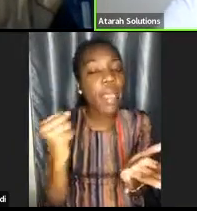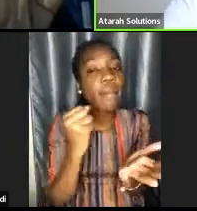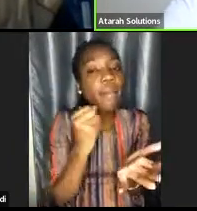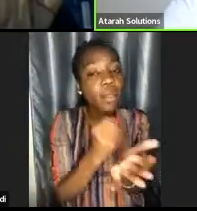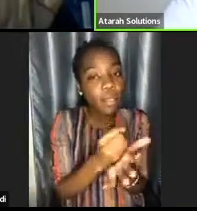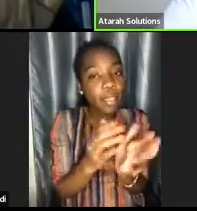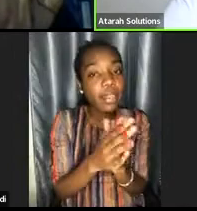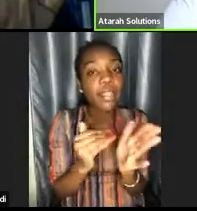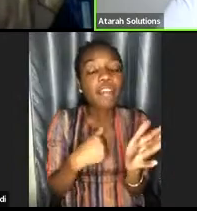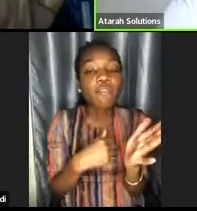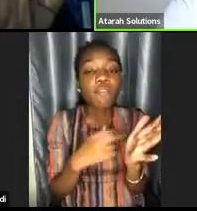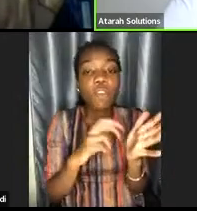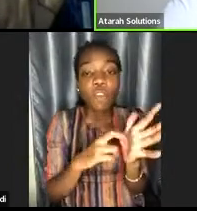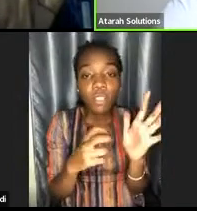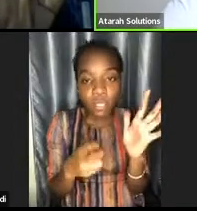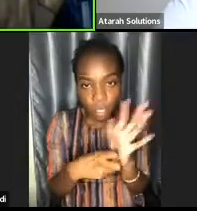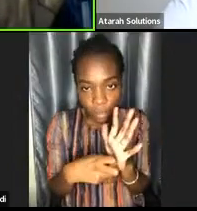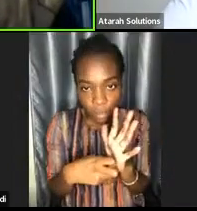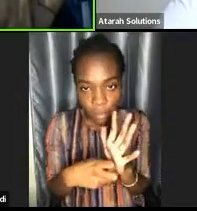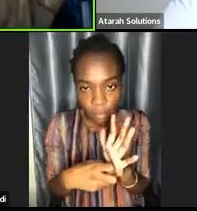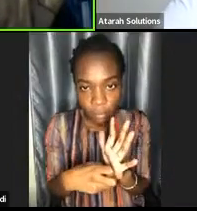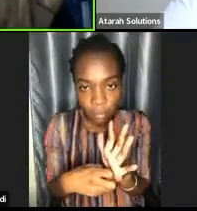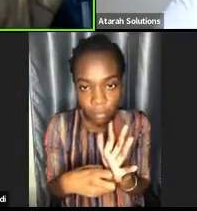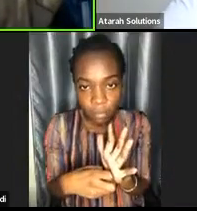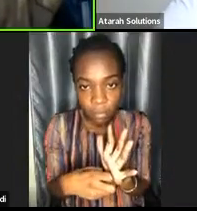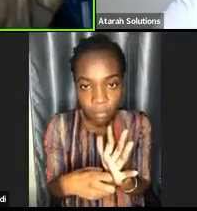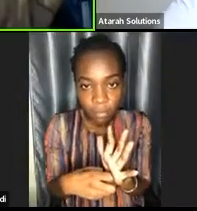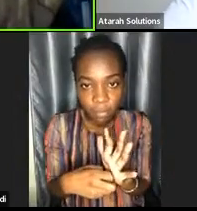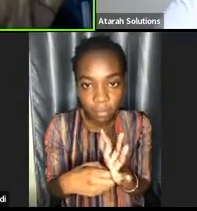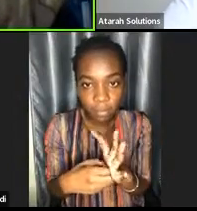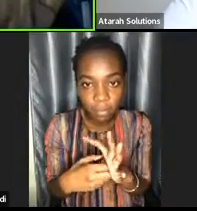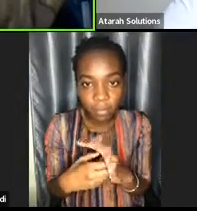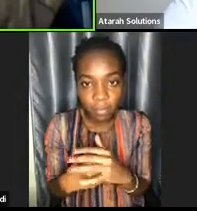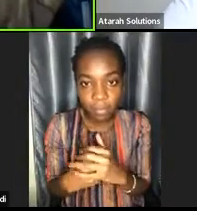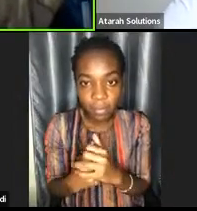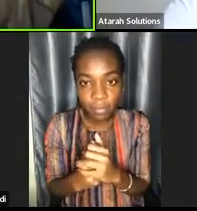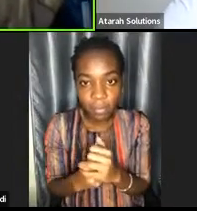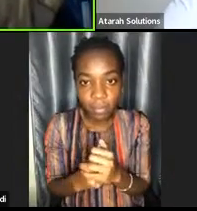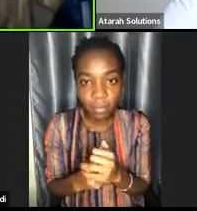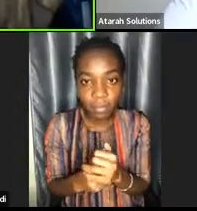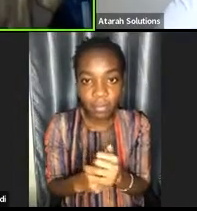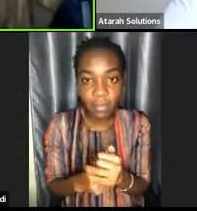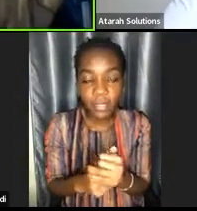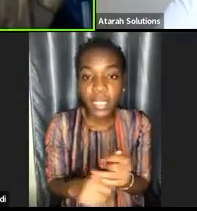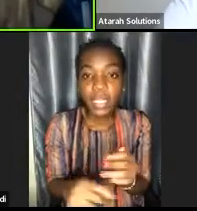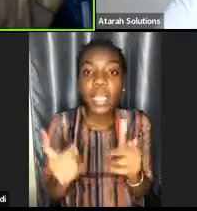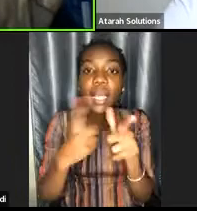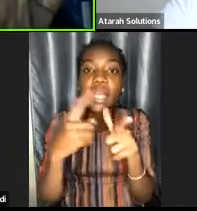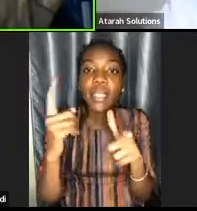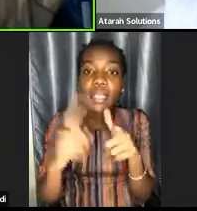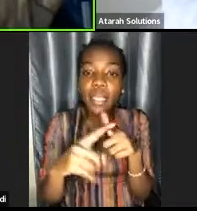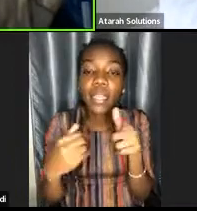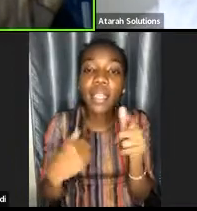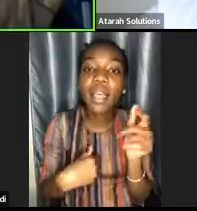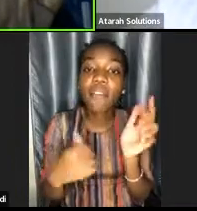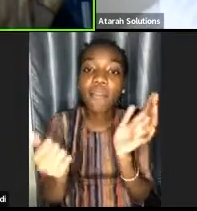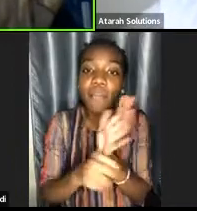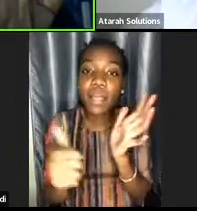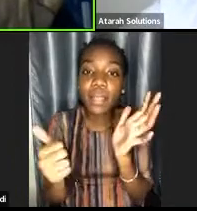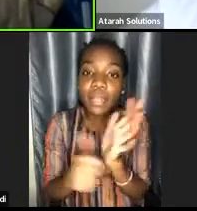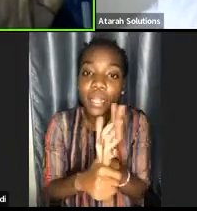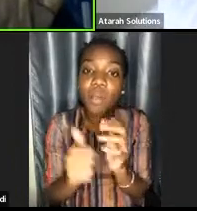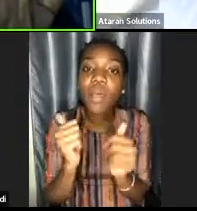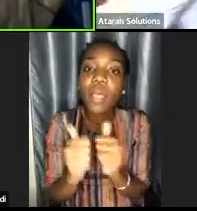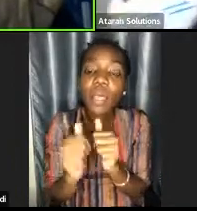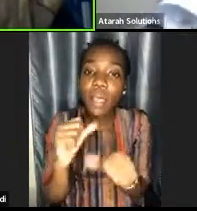contract. And very yeah. true, very true. Maybe Grace also to mention there's a matter which I'm mediating,